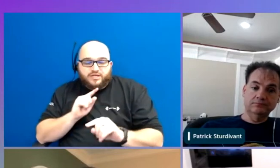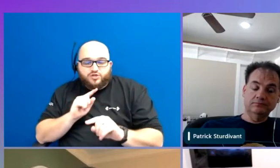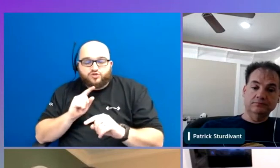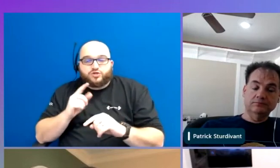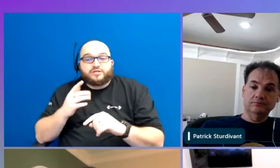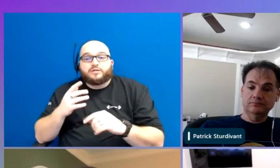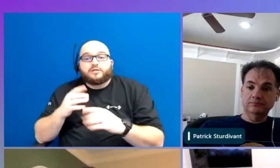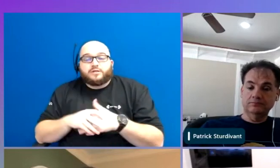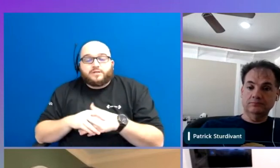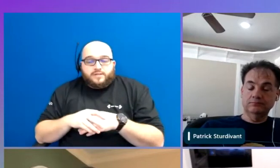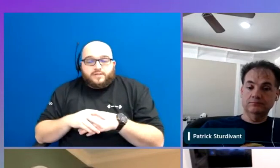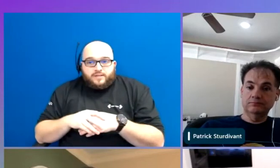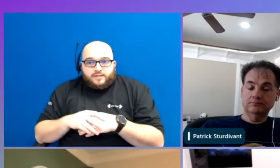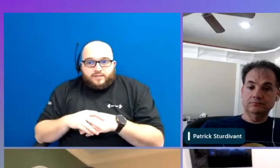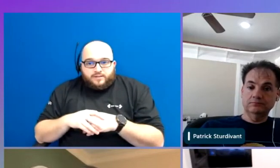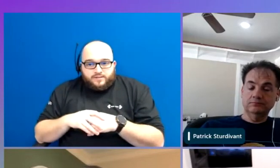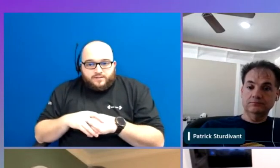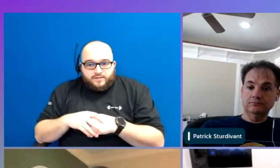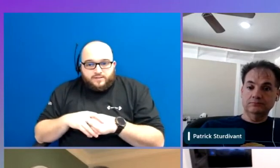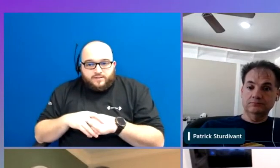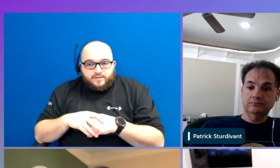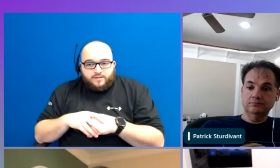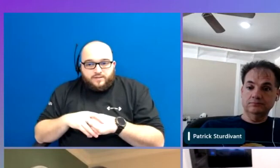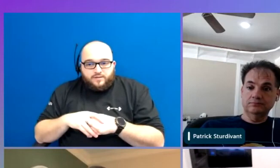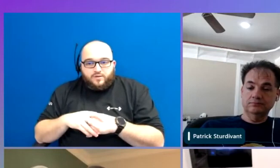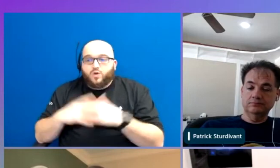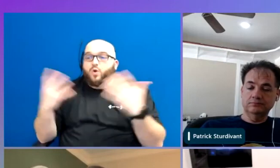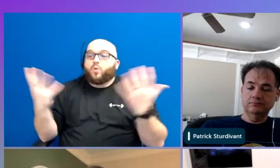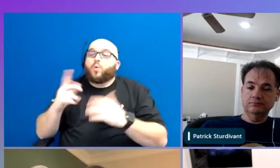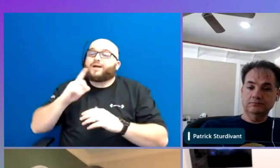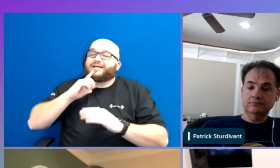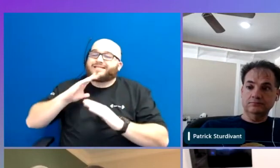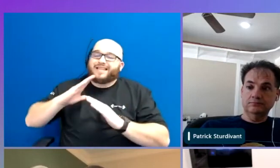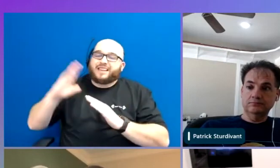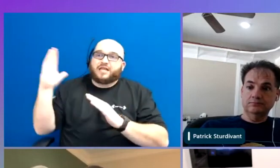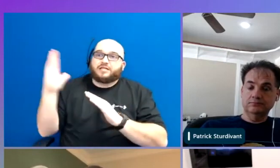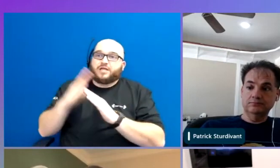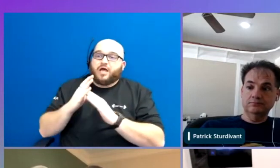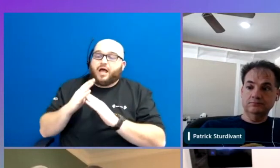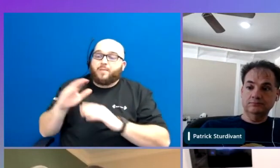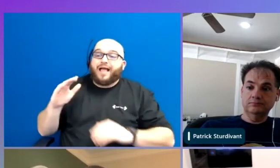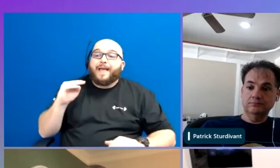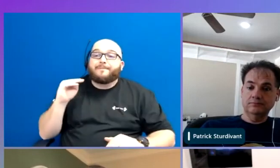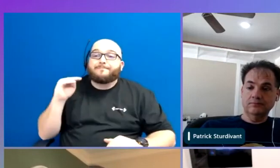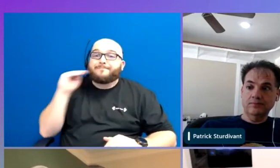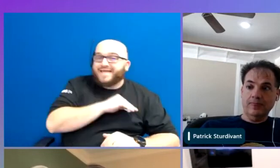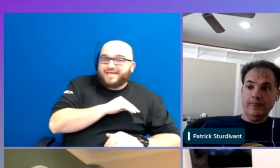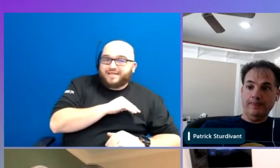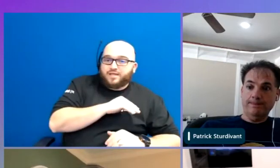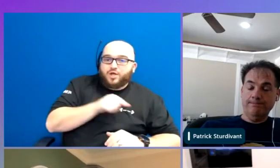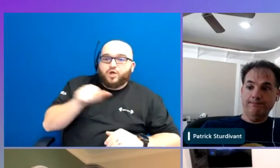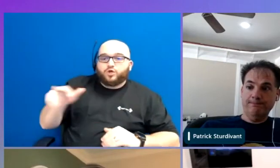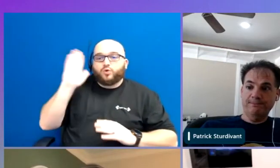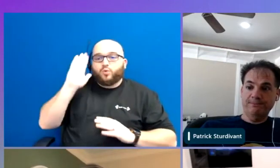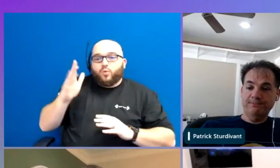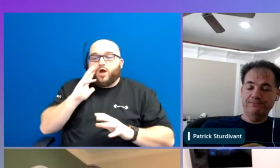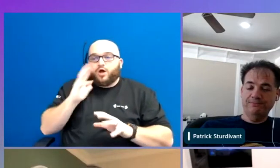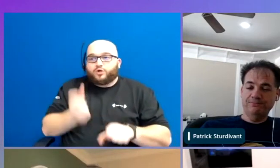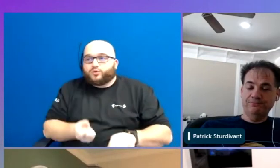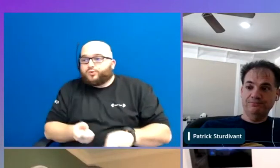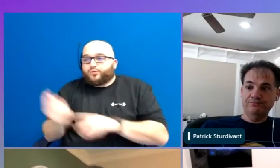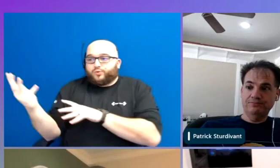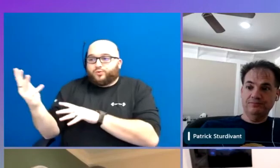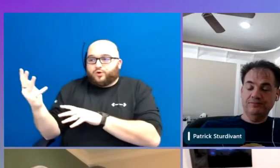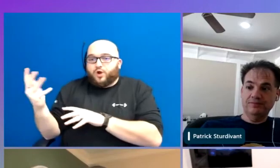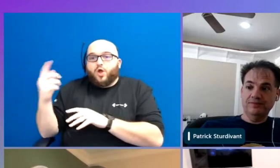reads, what is the top specific myth that you would like to dispel regarding the perceived conflict